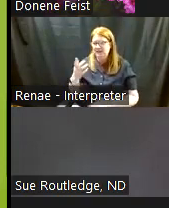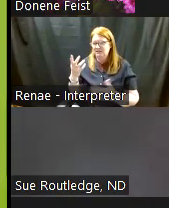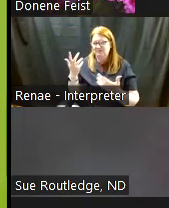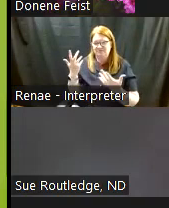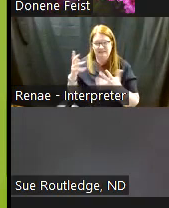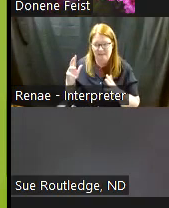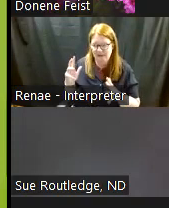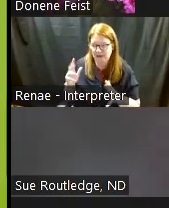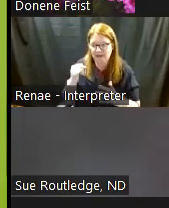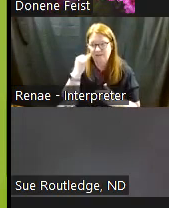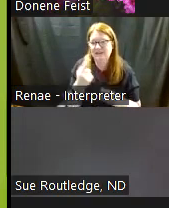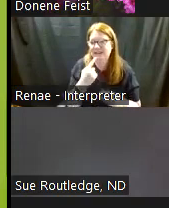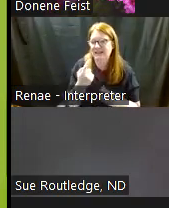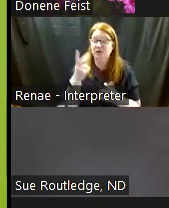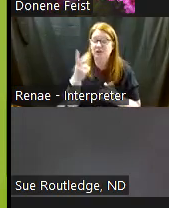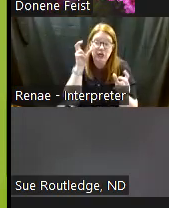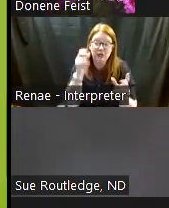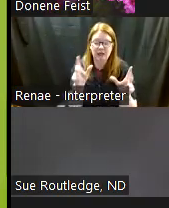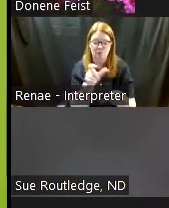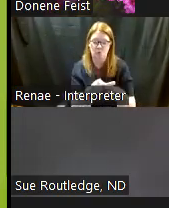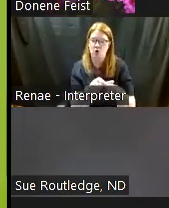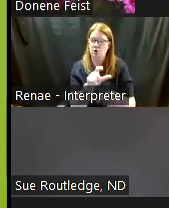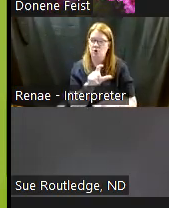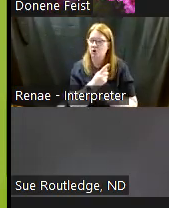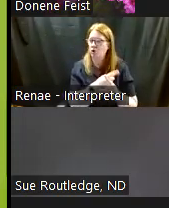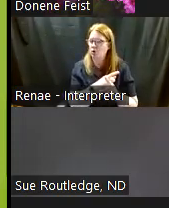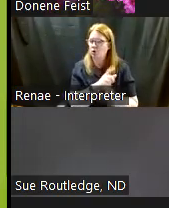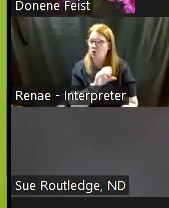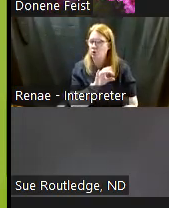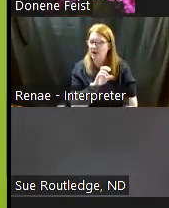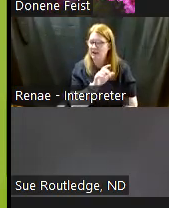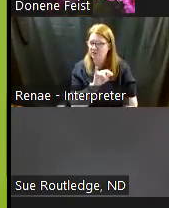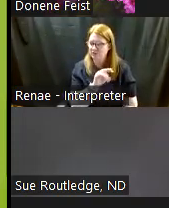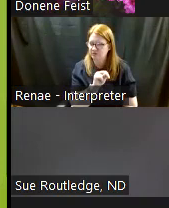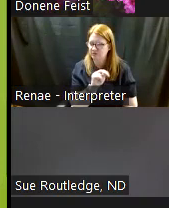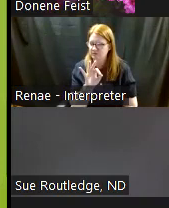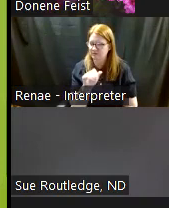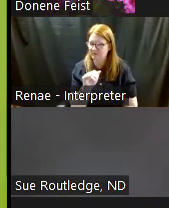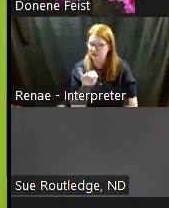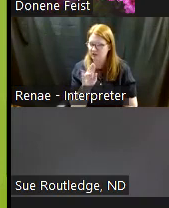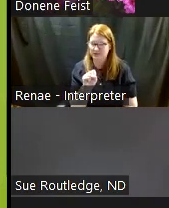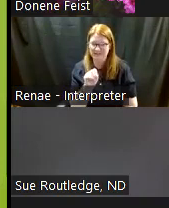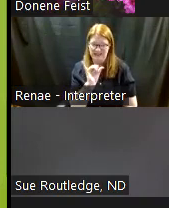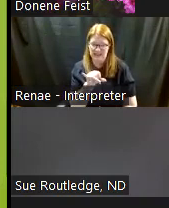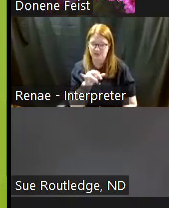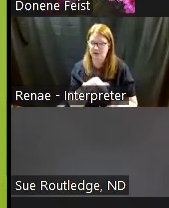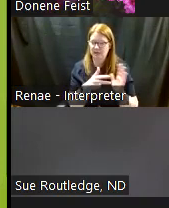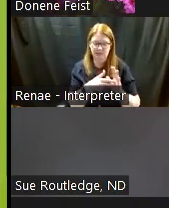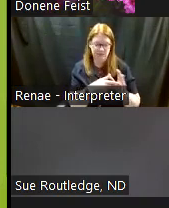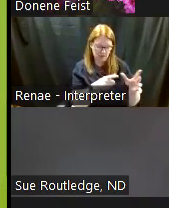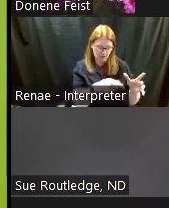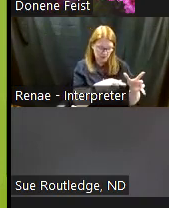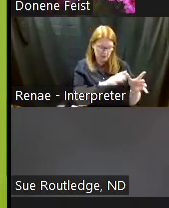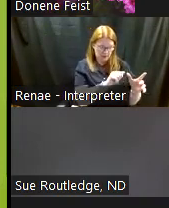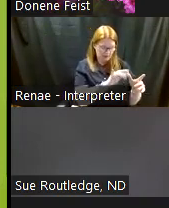if you hear things like correction factors, just remember that we talked about it. And yeah, then we put it